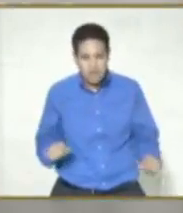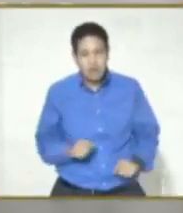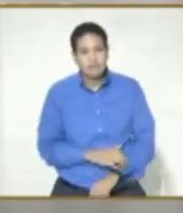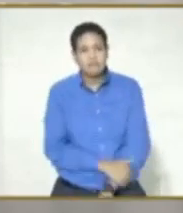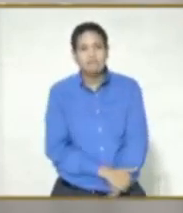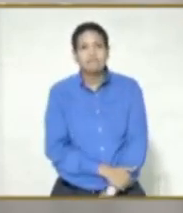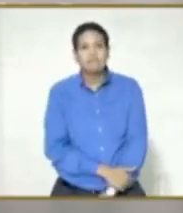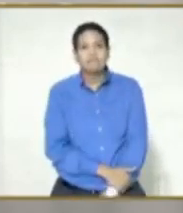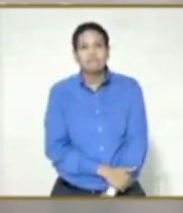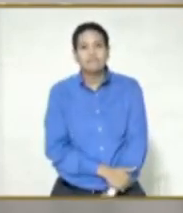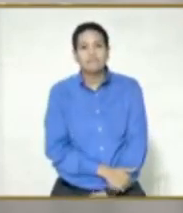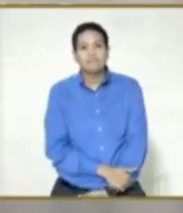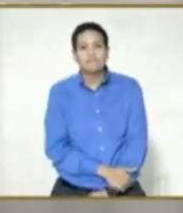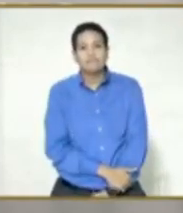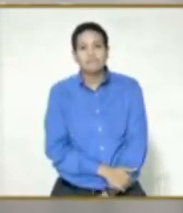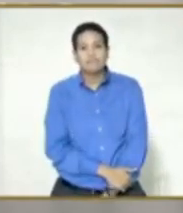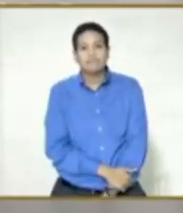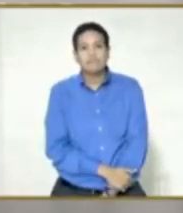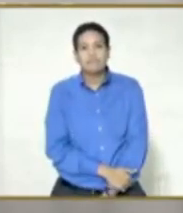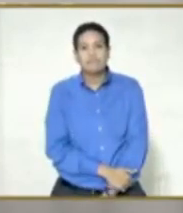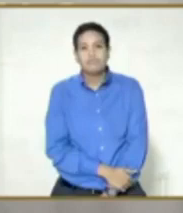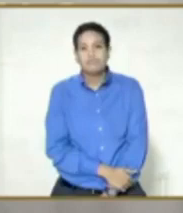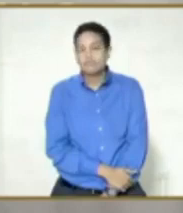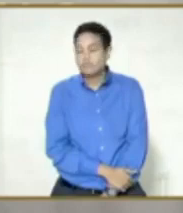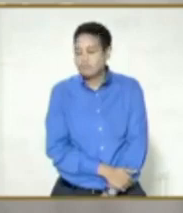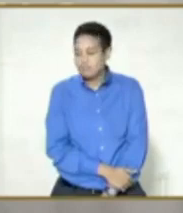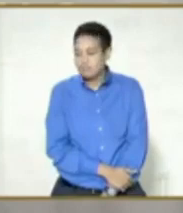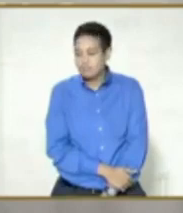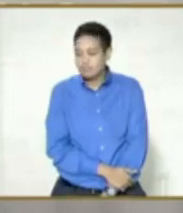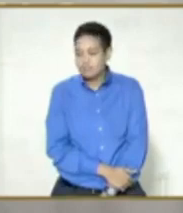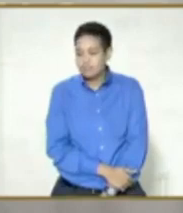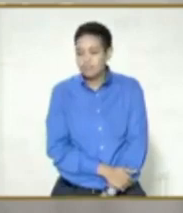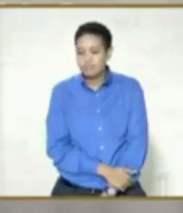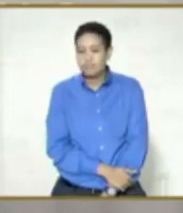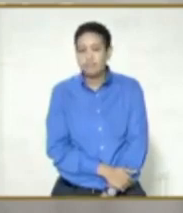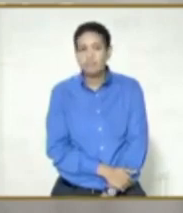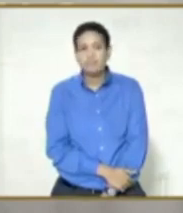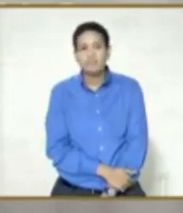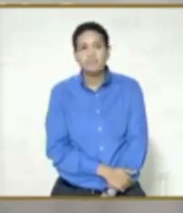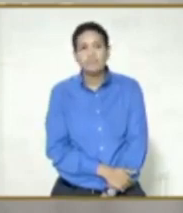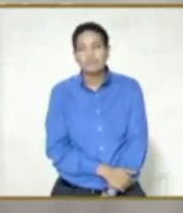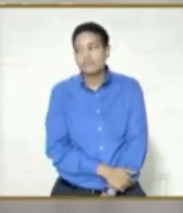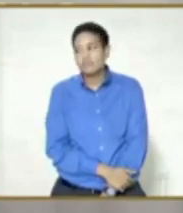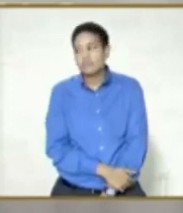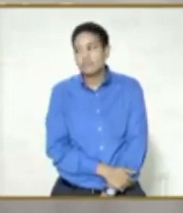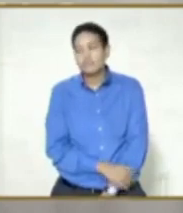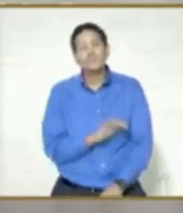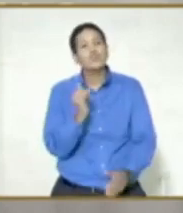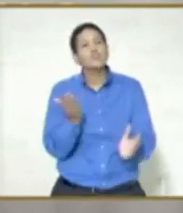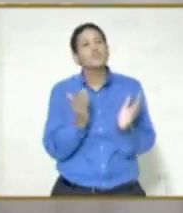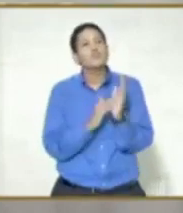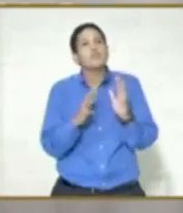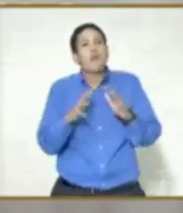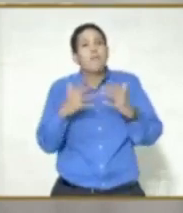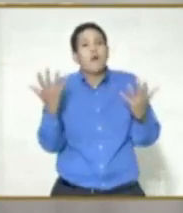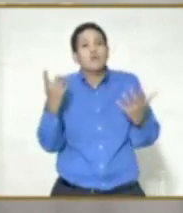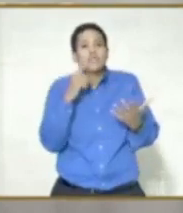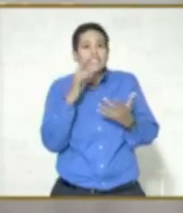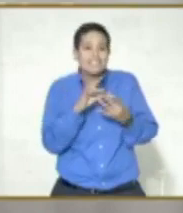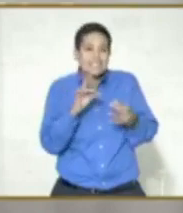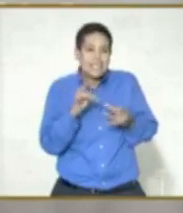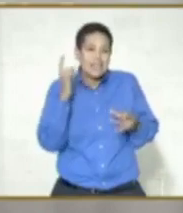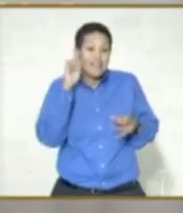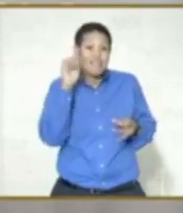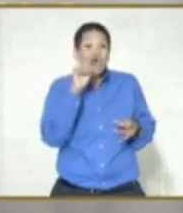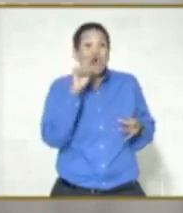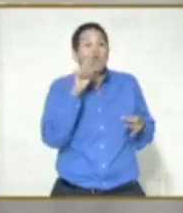Honourable Minister. And just to reiterate much of what has been said previously, particularly for the indoor and infirmaries,